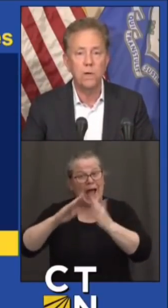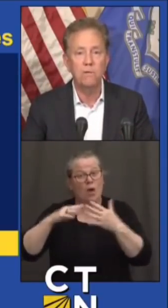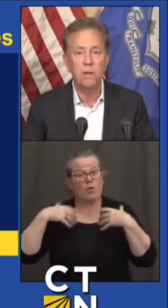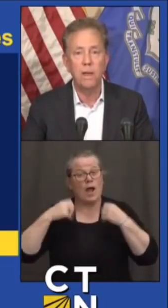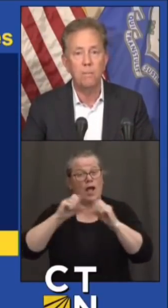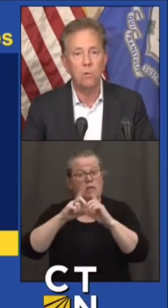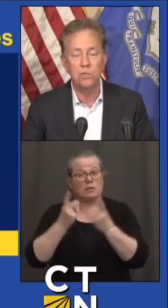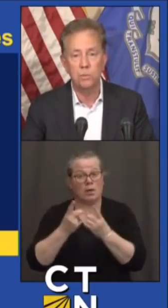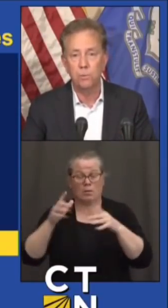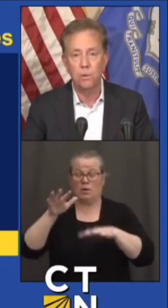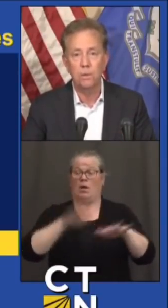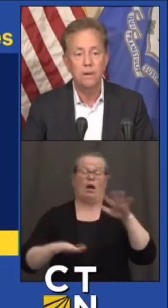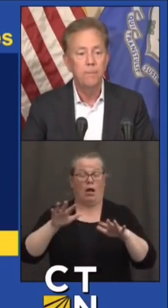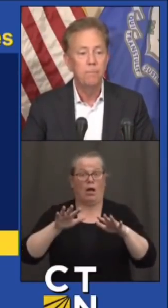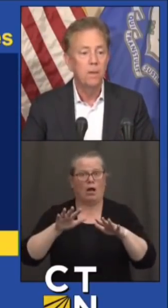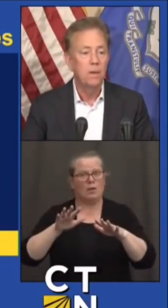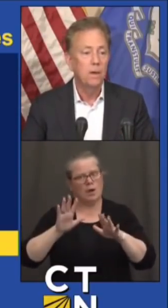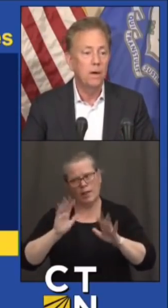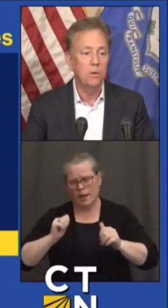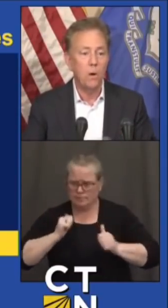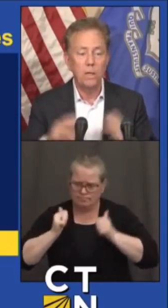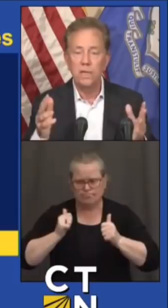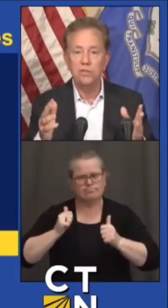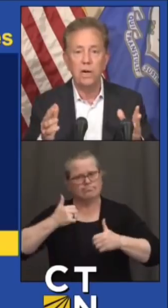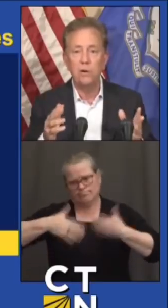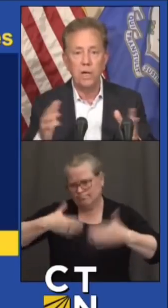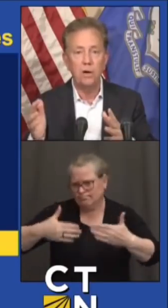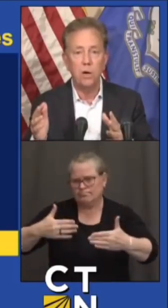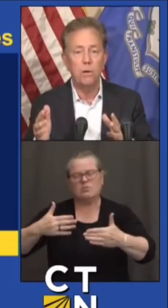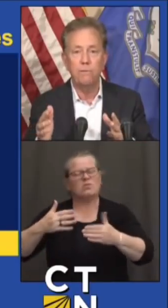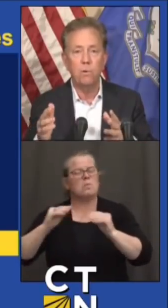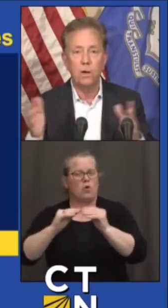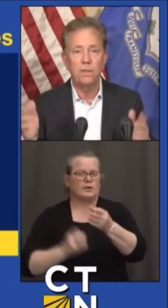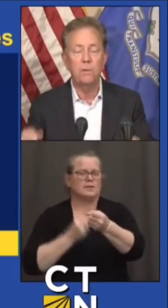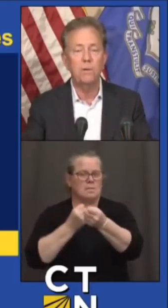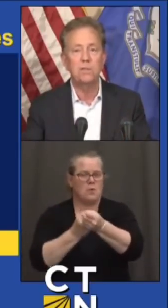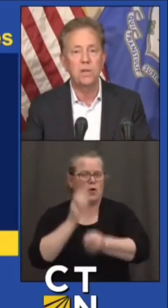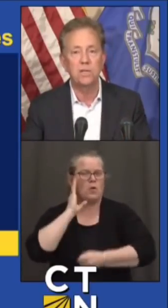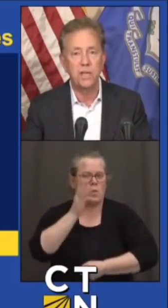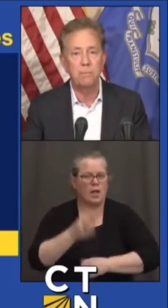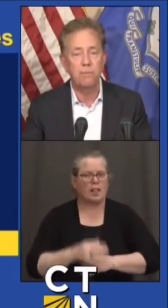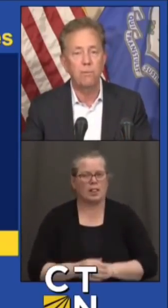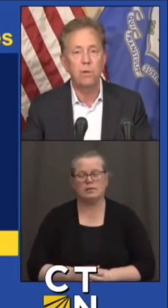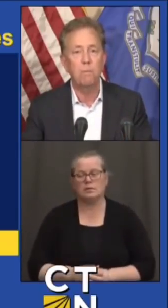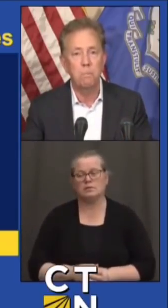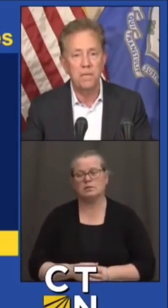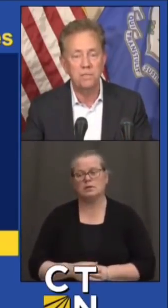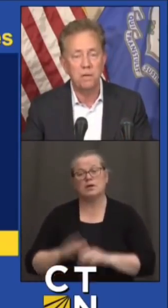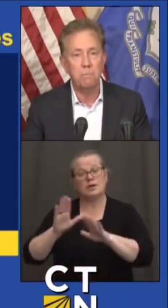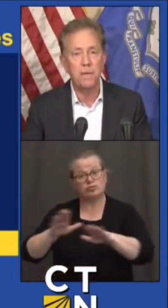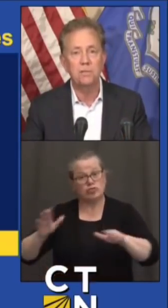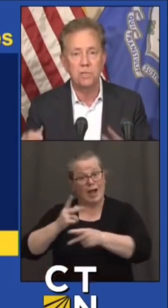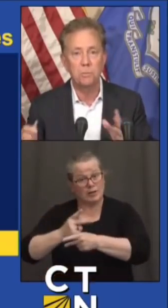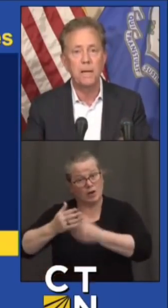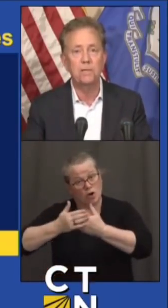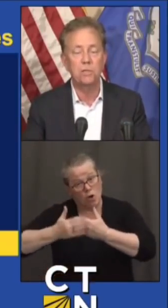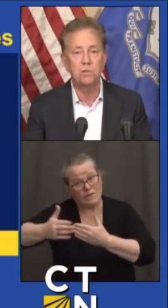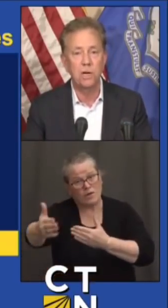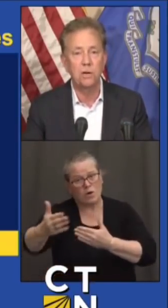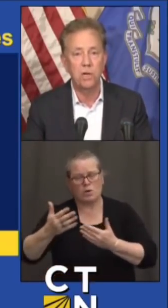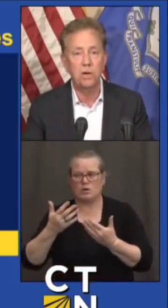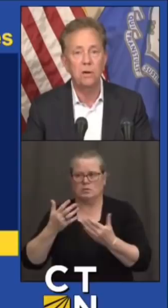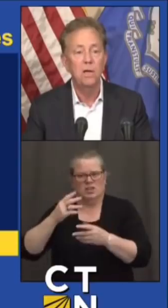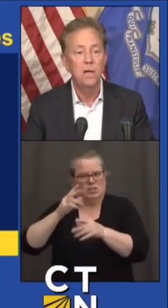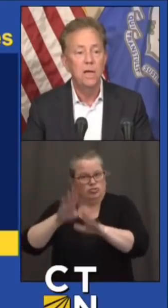support. We're giving them that more support. Quality child care going forward. I think we discussed that before, the biggest expansion